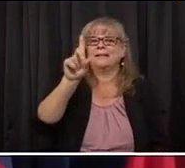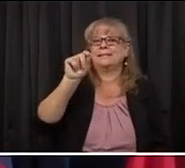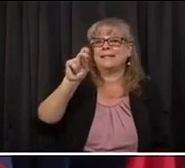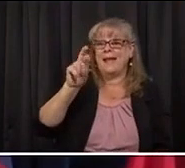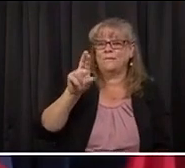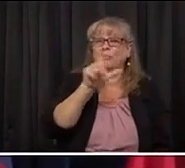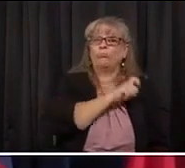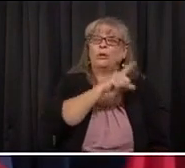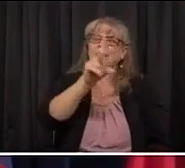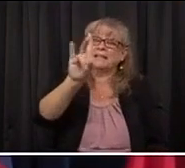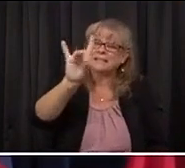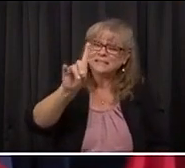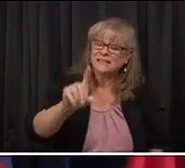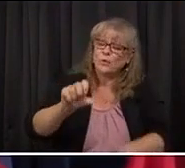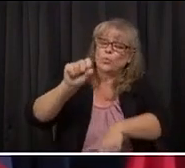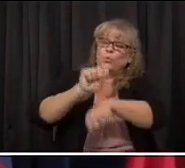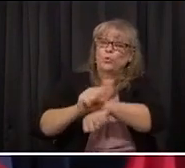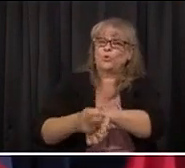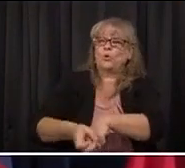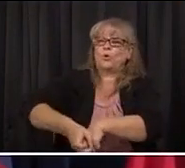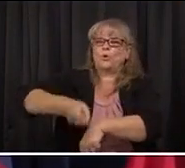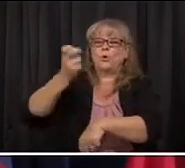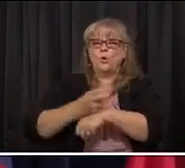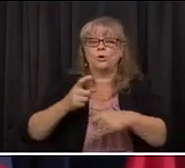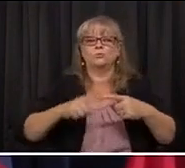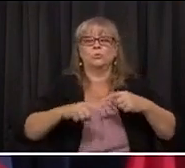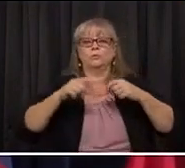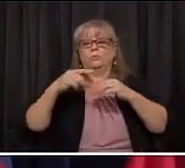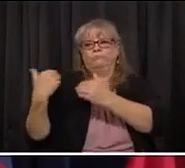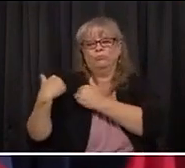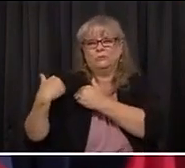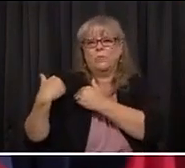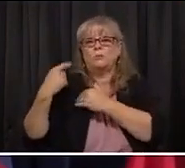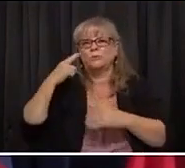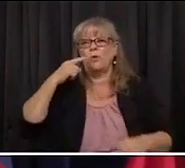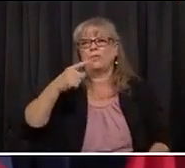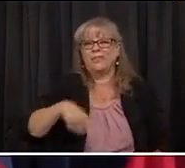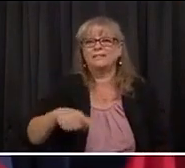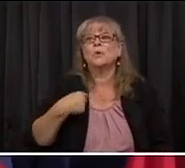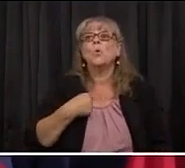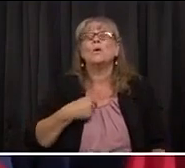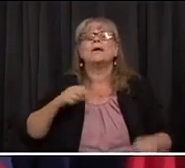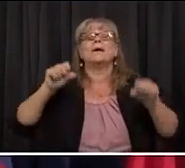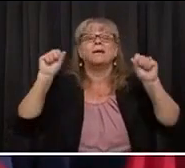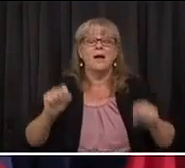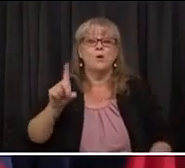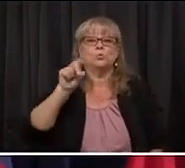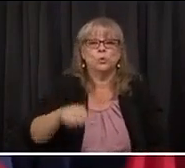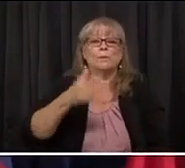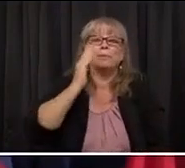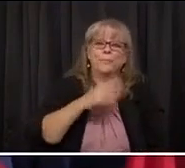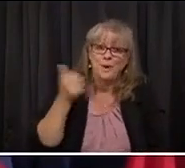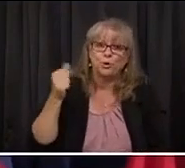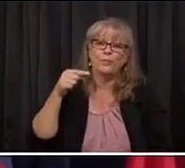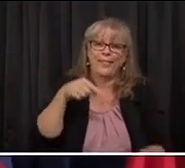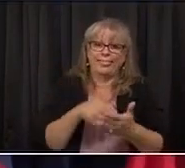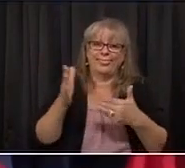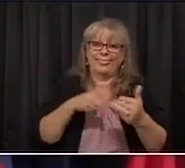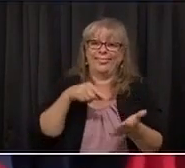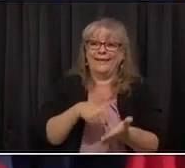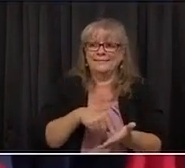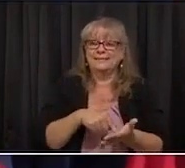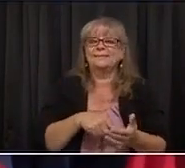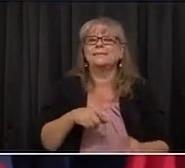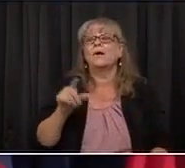they can hold those responsible accountable. I think they need to do even better. And we're also, of course, engaged in discussion about how we can